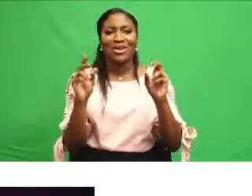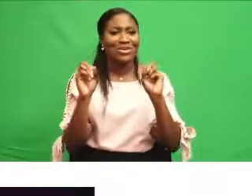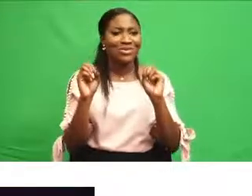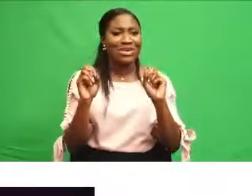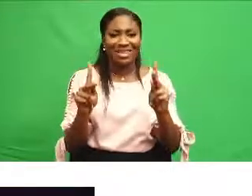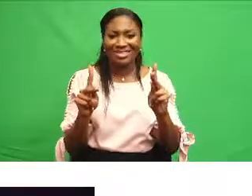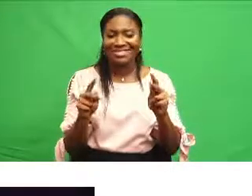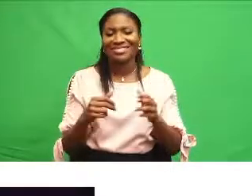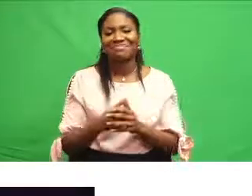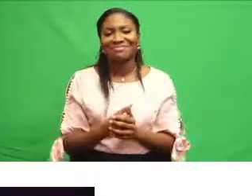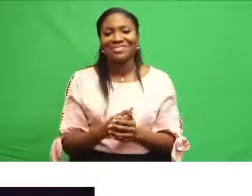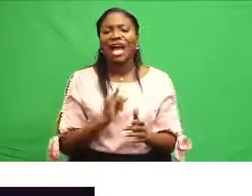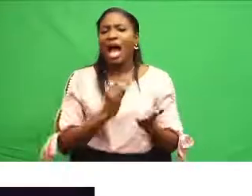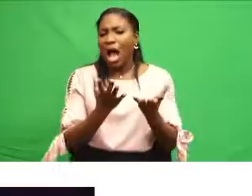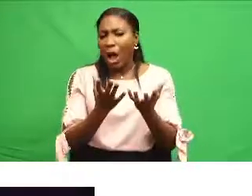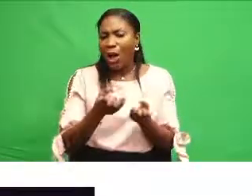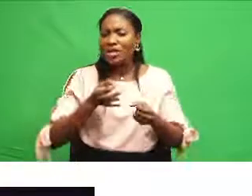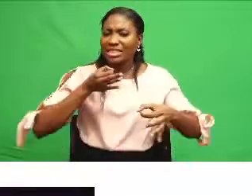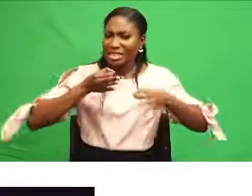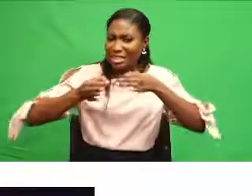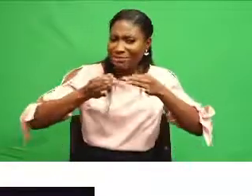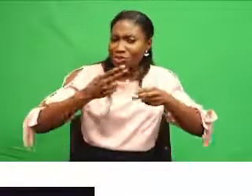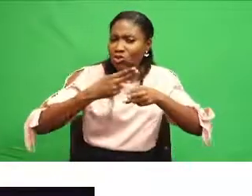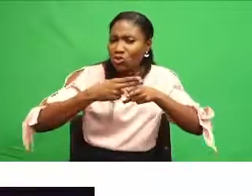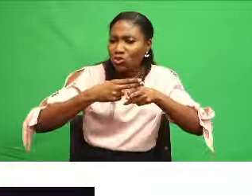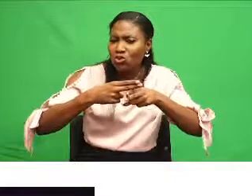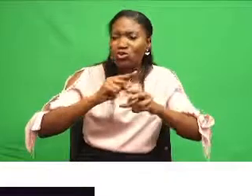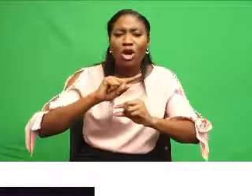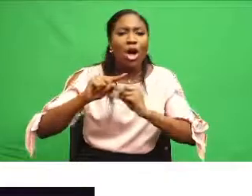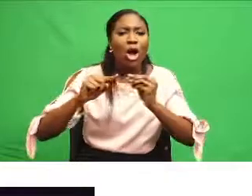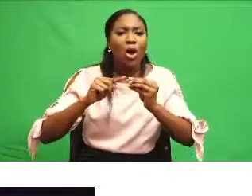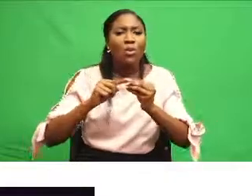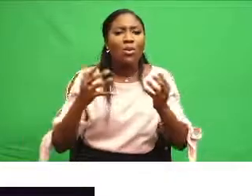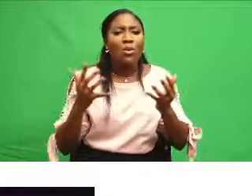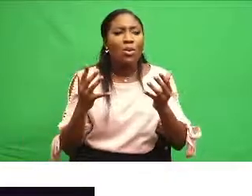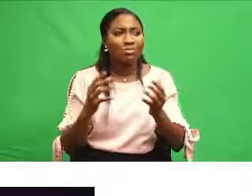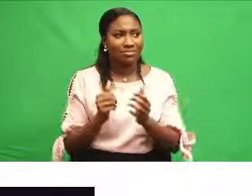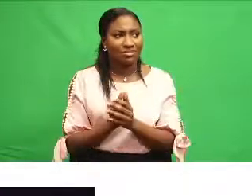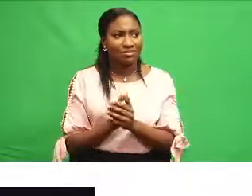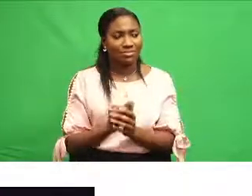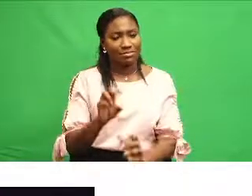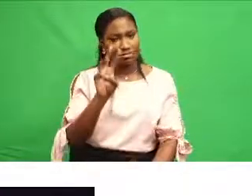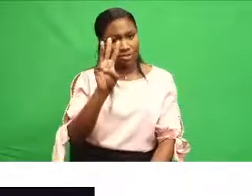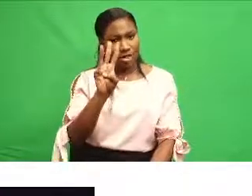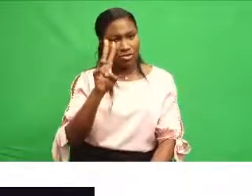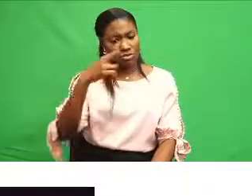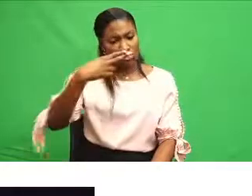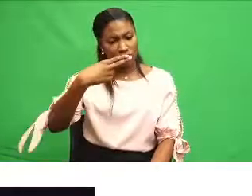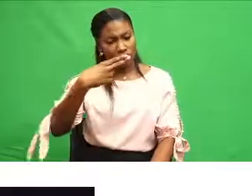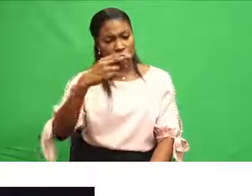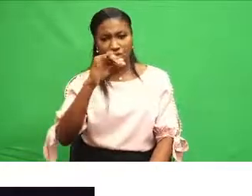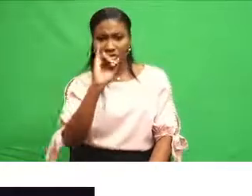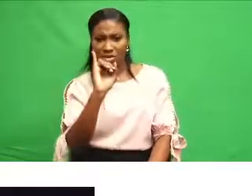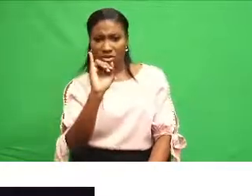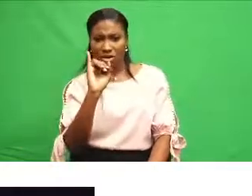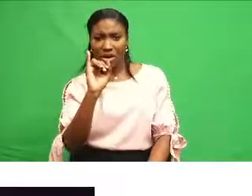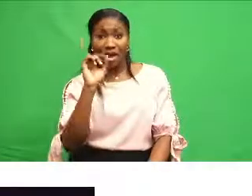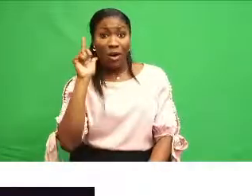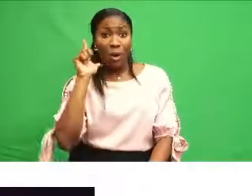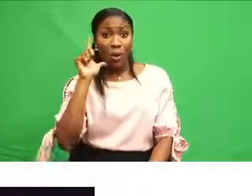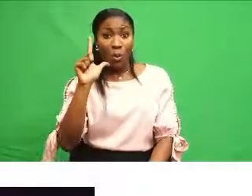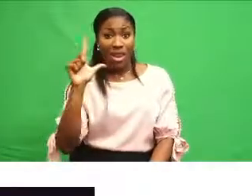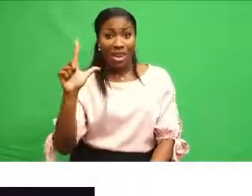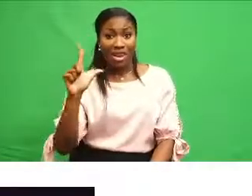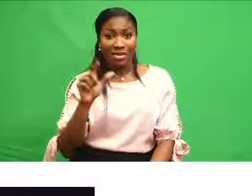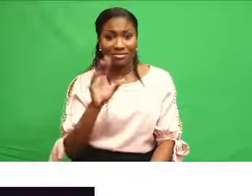want to touch very quickly on the issue of a will. It is good to have a will, but it